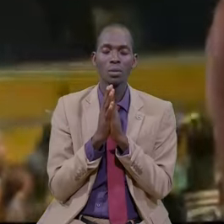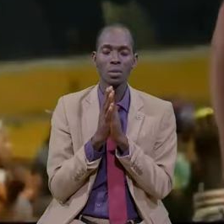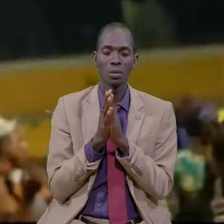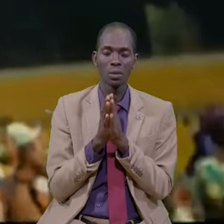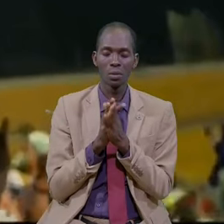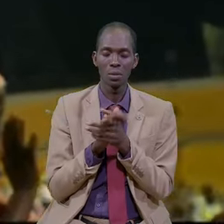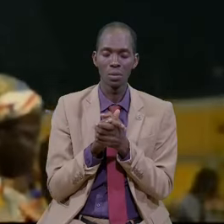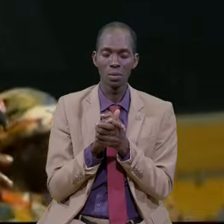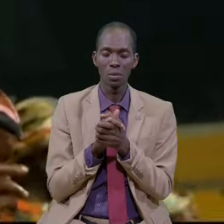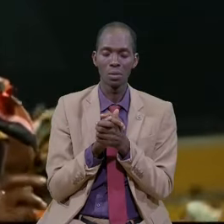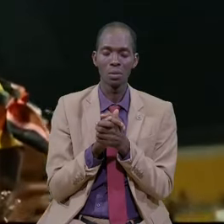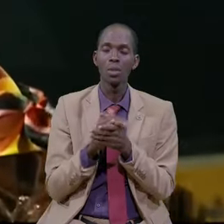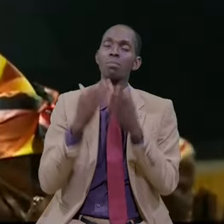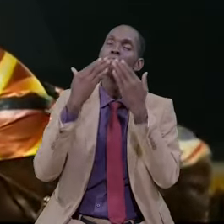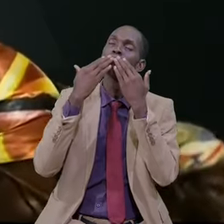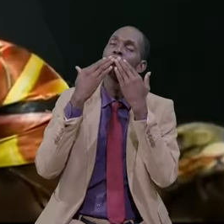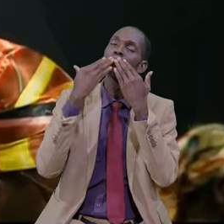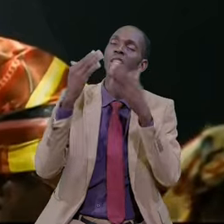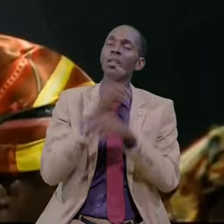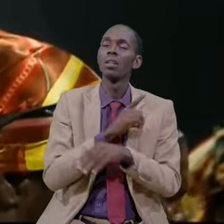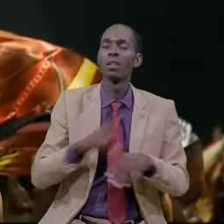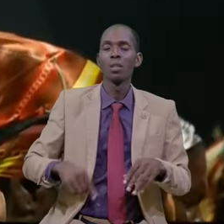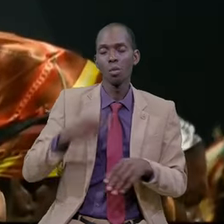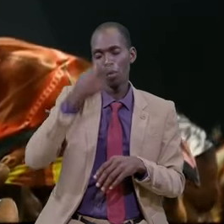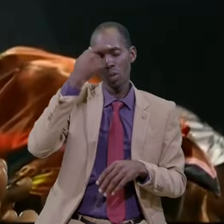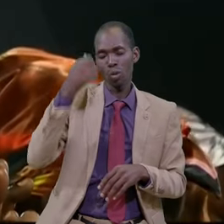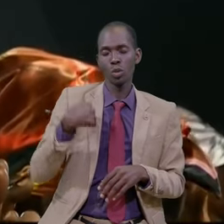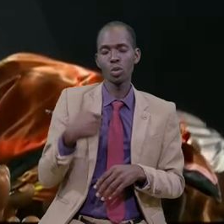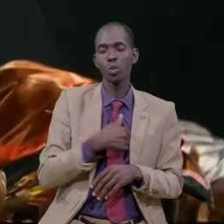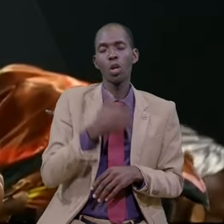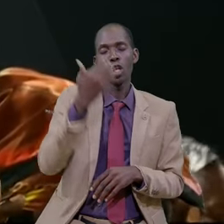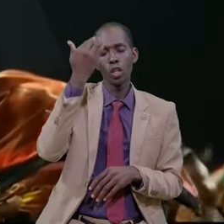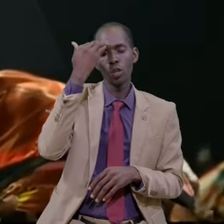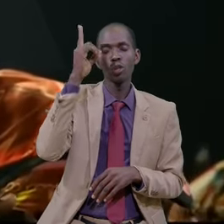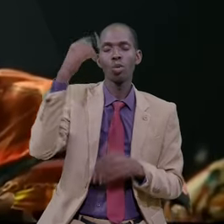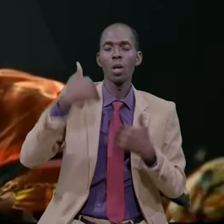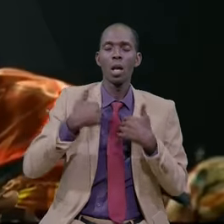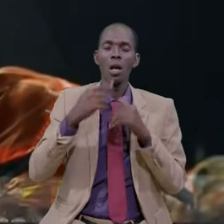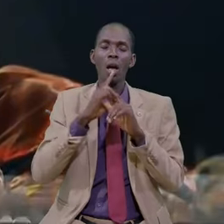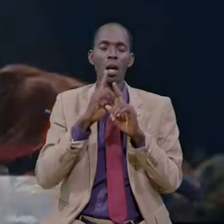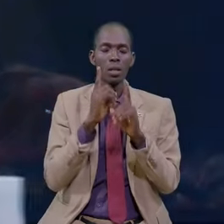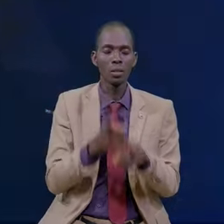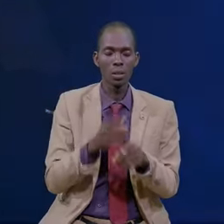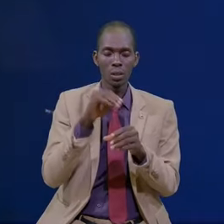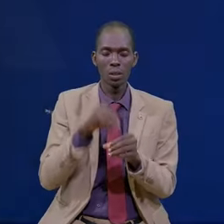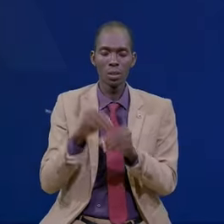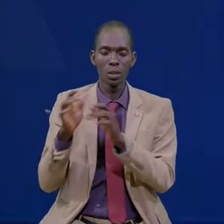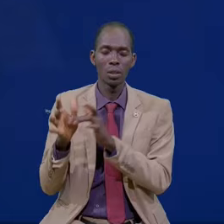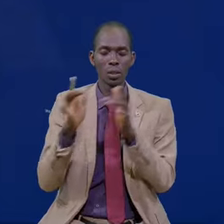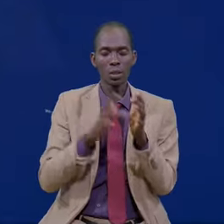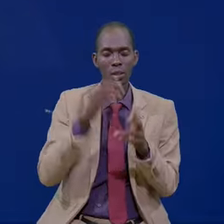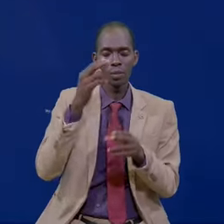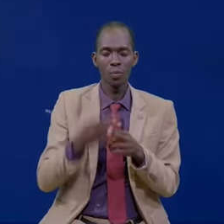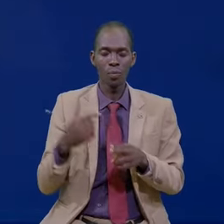today thank you Lord because we know you have answered in Jesus